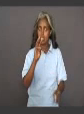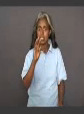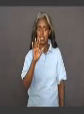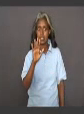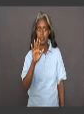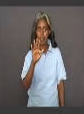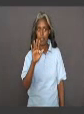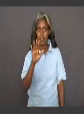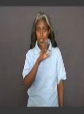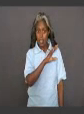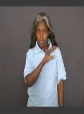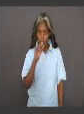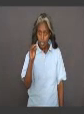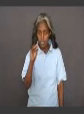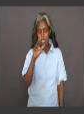65 and